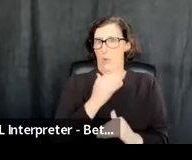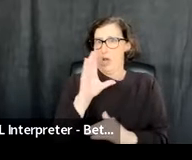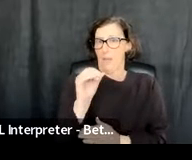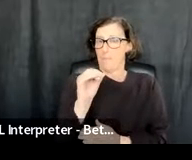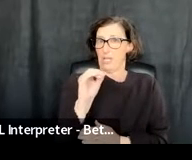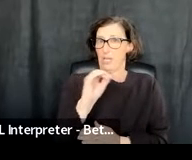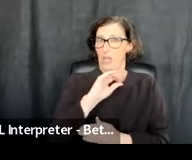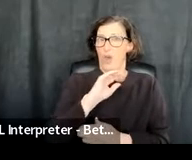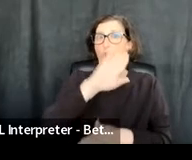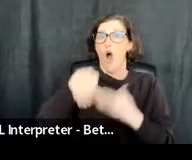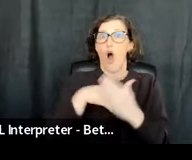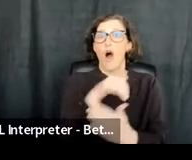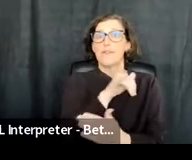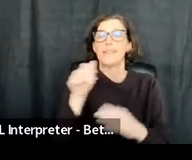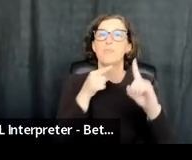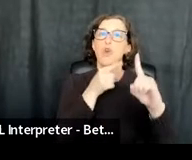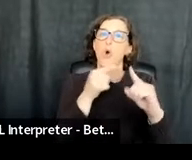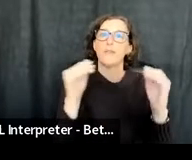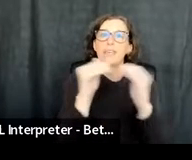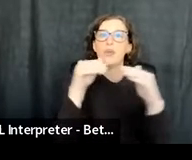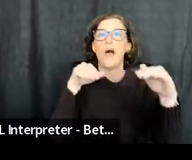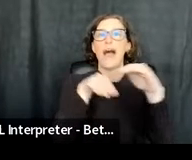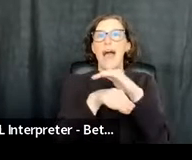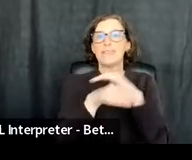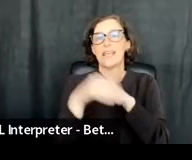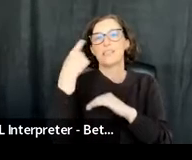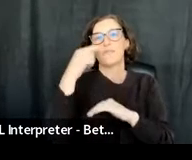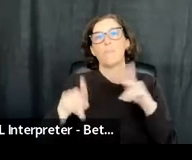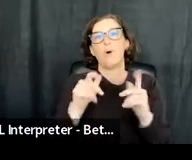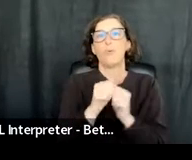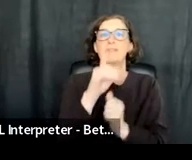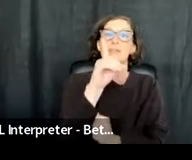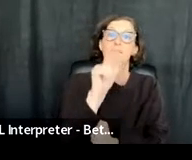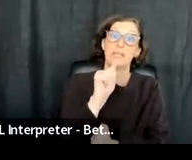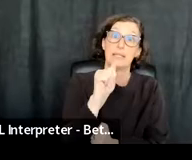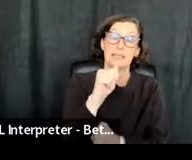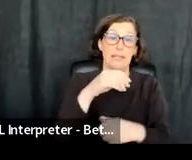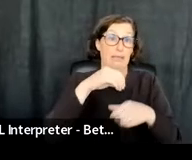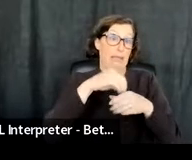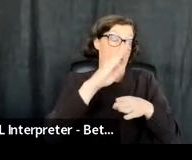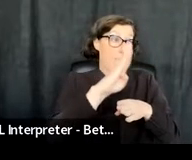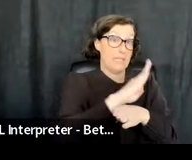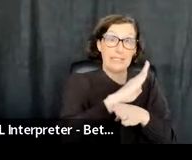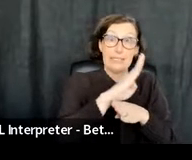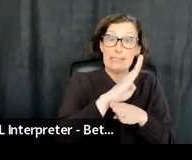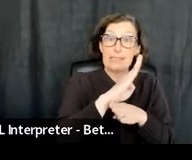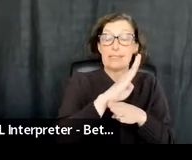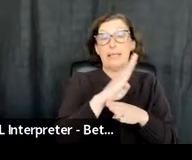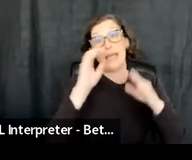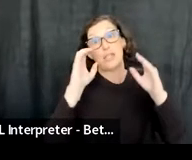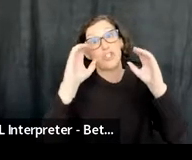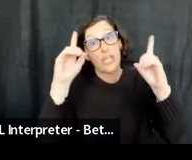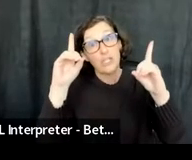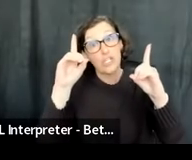dedicated to the advancement of equal access for persons with disabilities, whether it's in the enterprise, in an education setting,